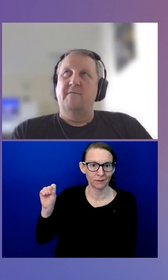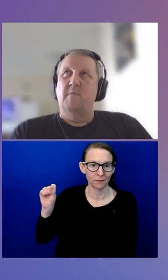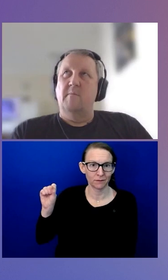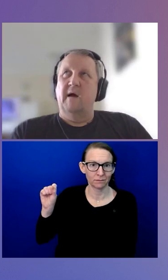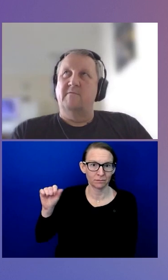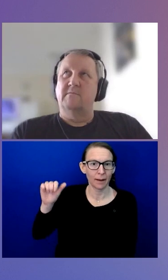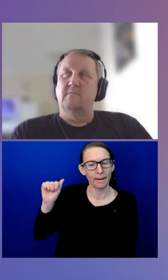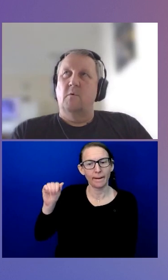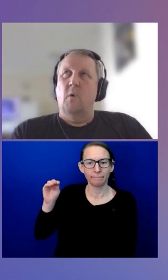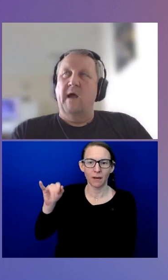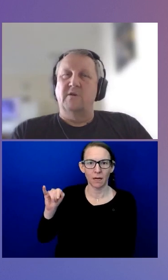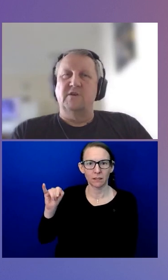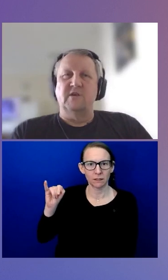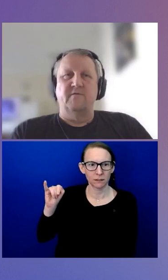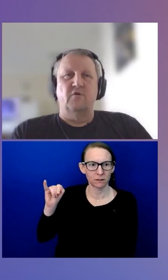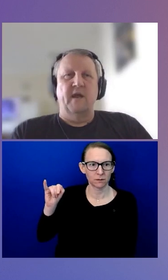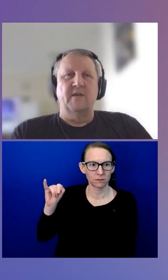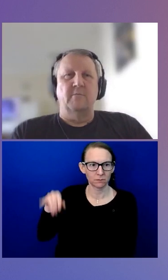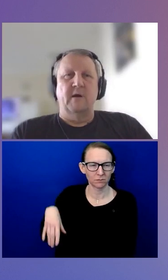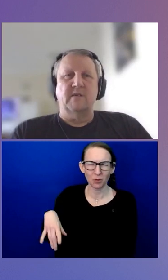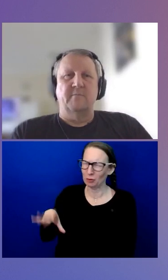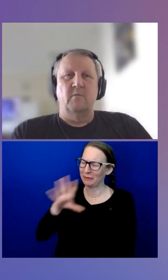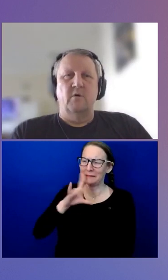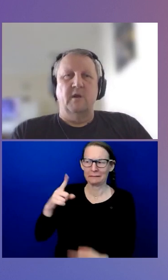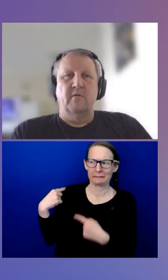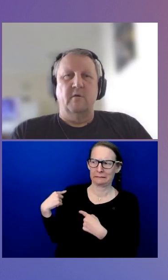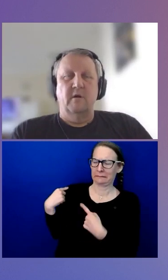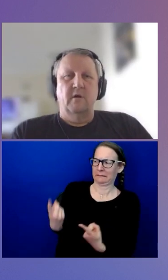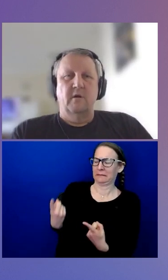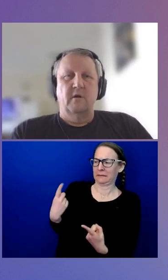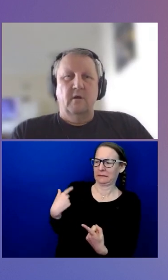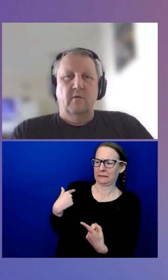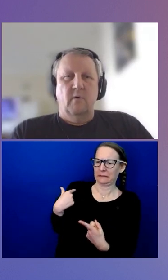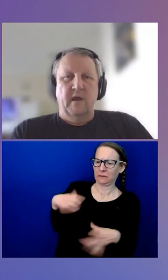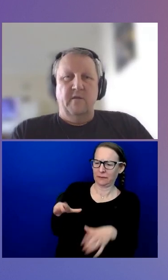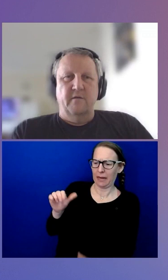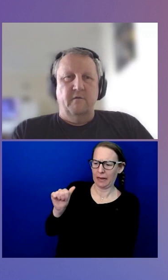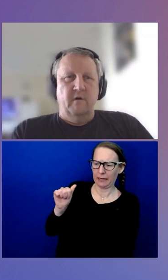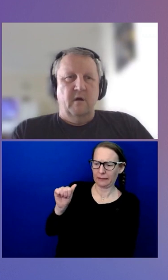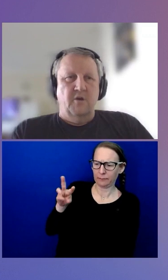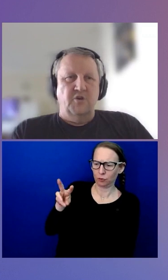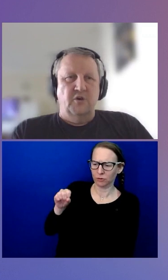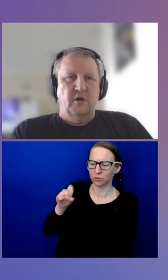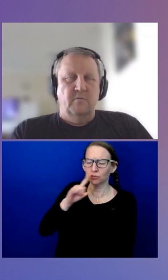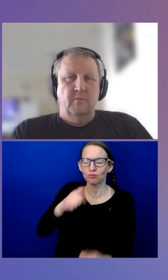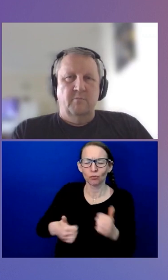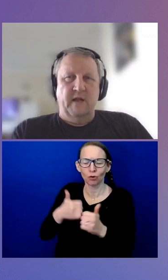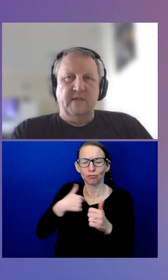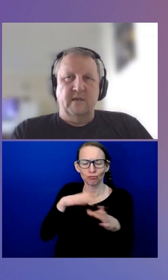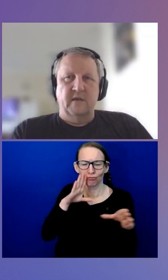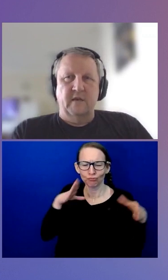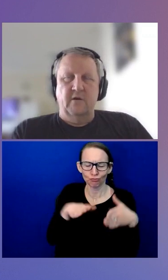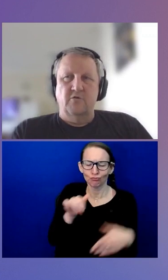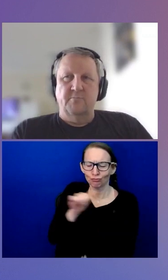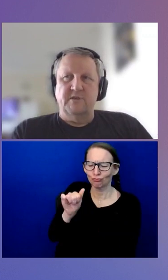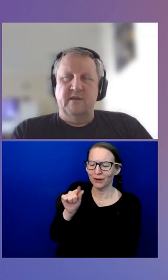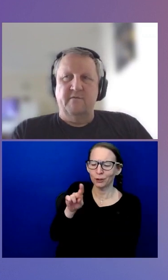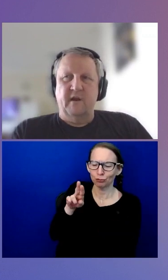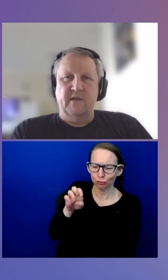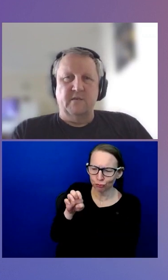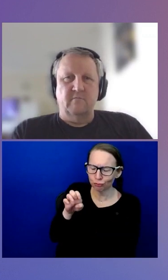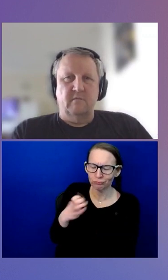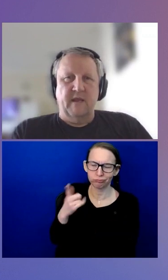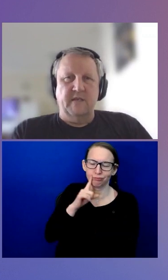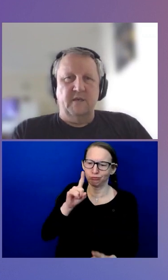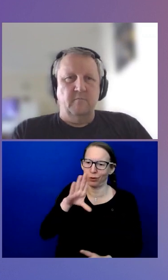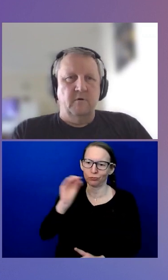AMI. A while since I've done AWS. I've been working with Azure practically 100% for the